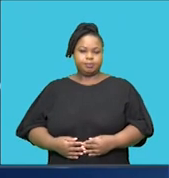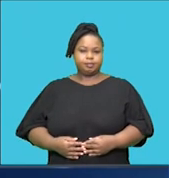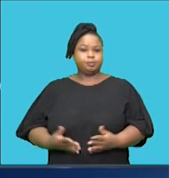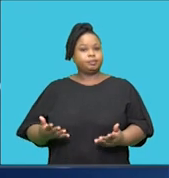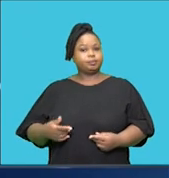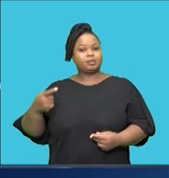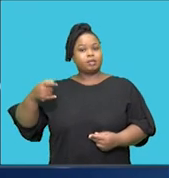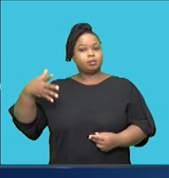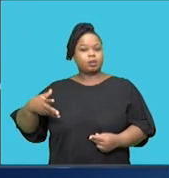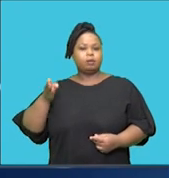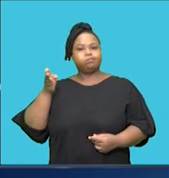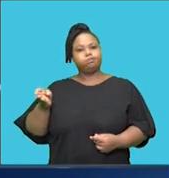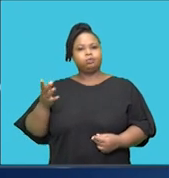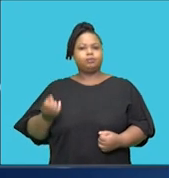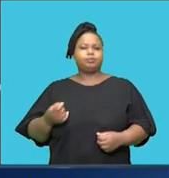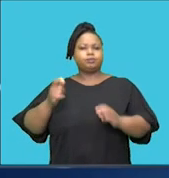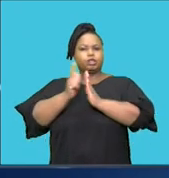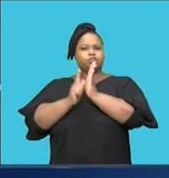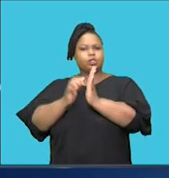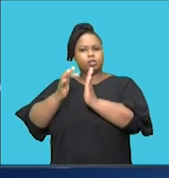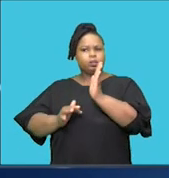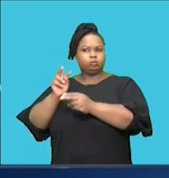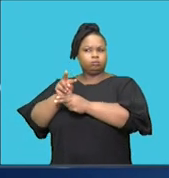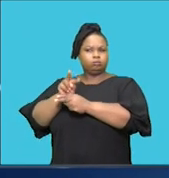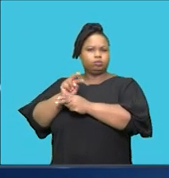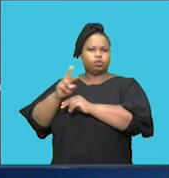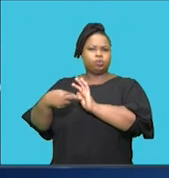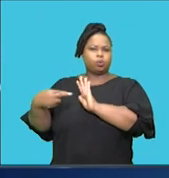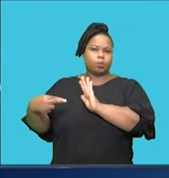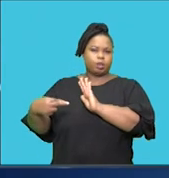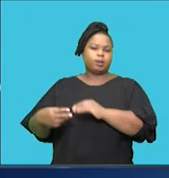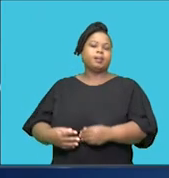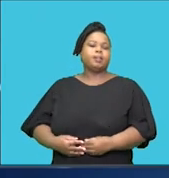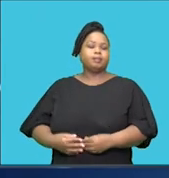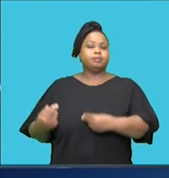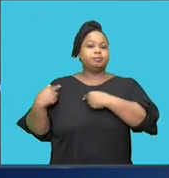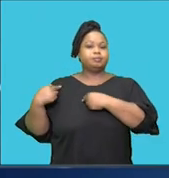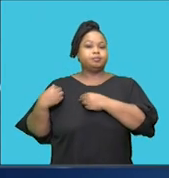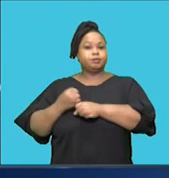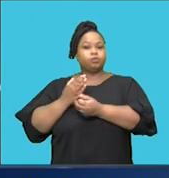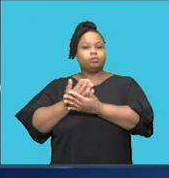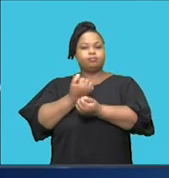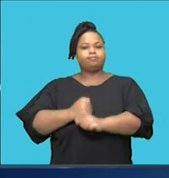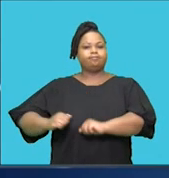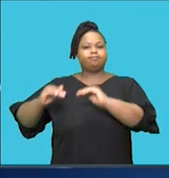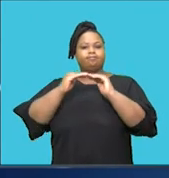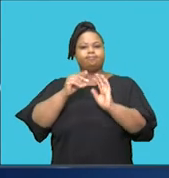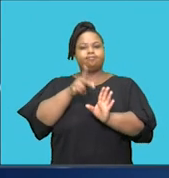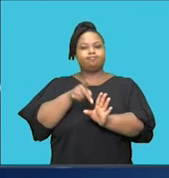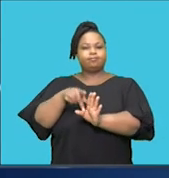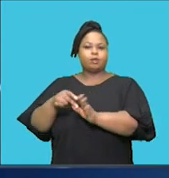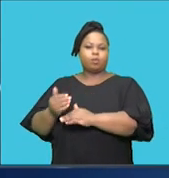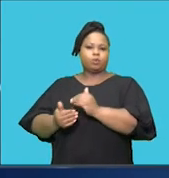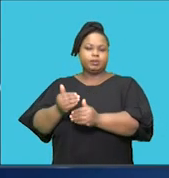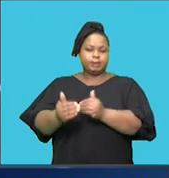While the speaker exercises the broad legislative oversight role in advancing these democratic participation